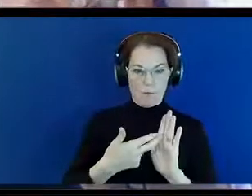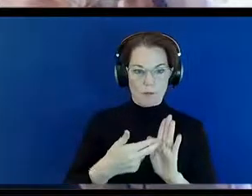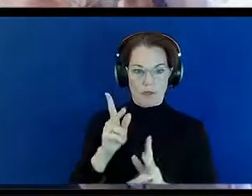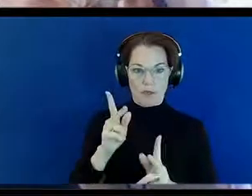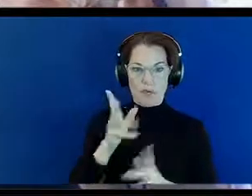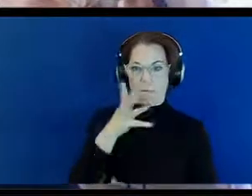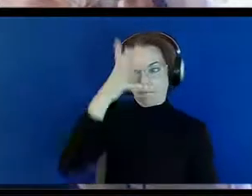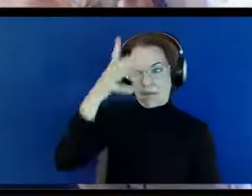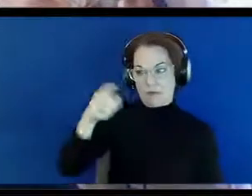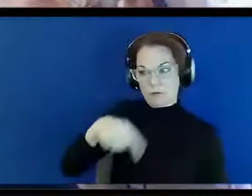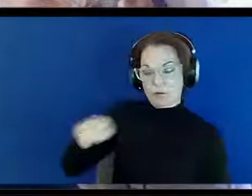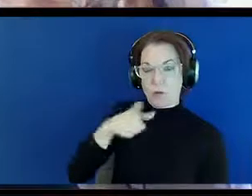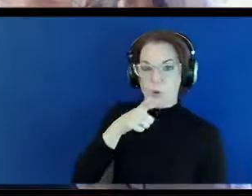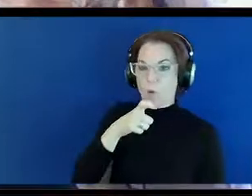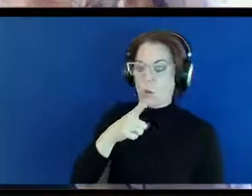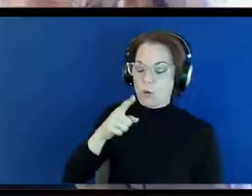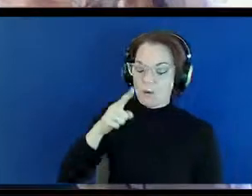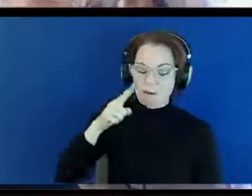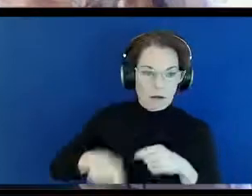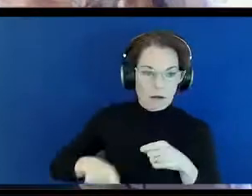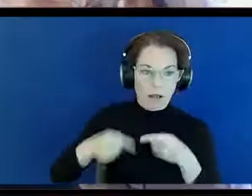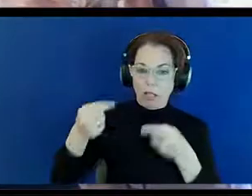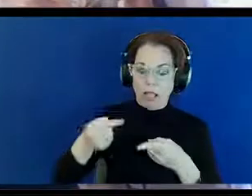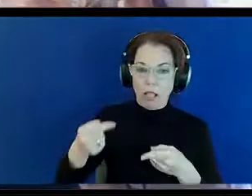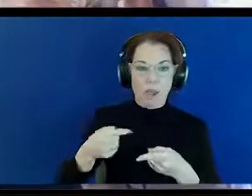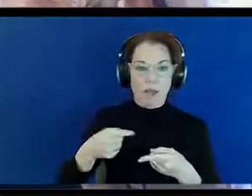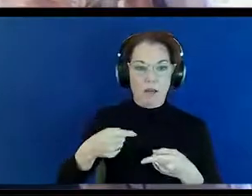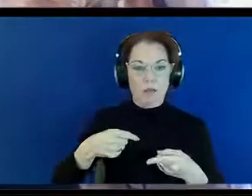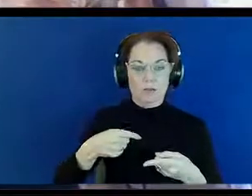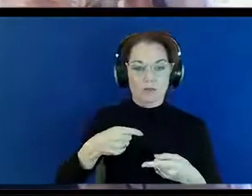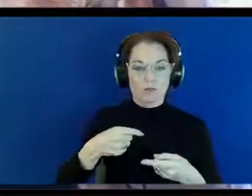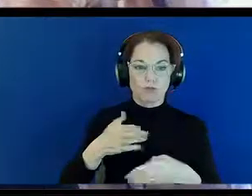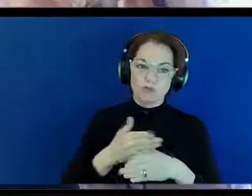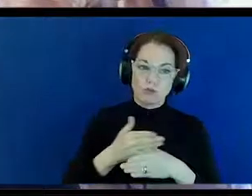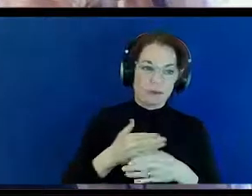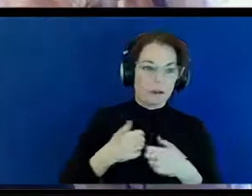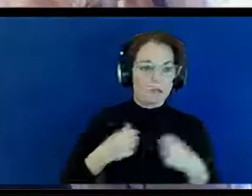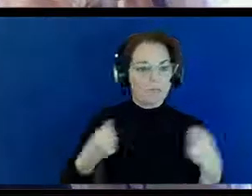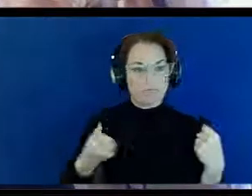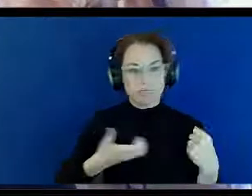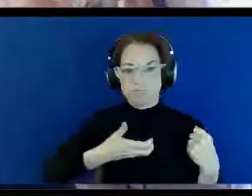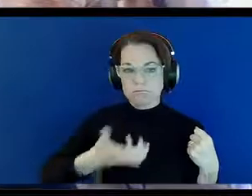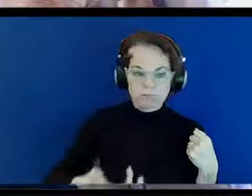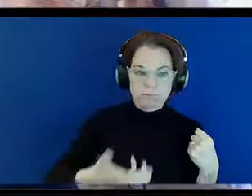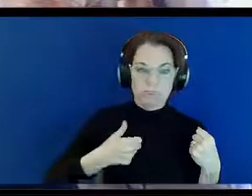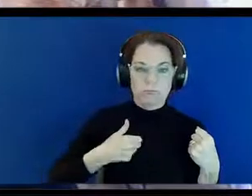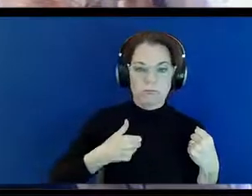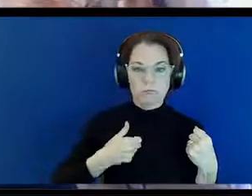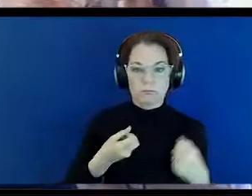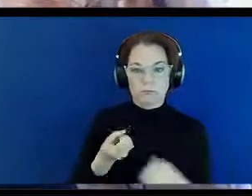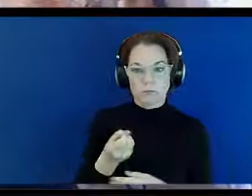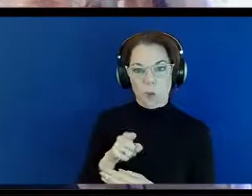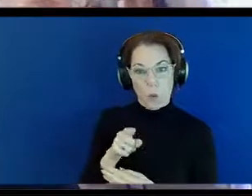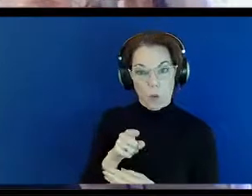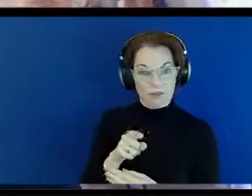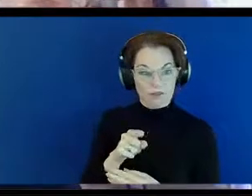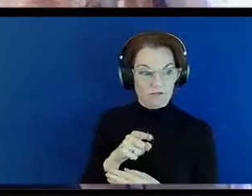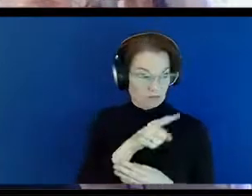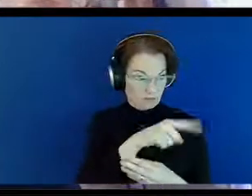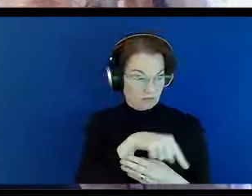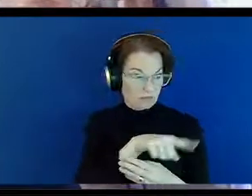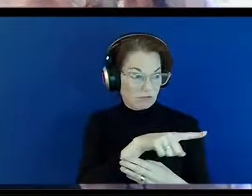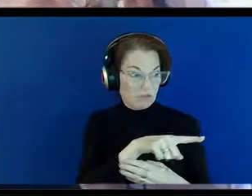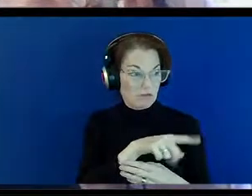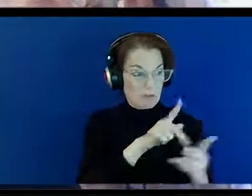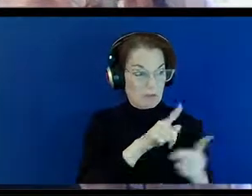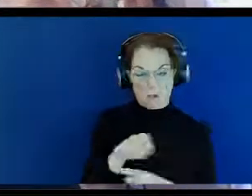bring themselves to speak publicly about their tip-over incident or have been shamed, sometimes publicly, by others to believe they are